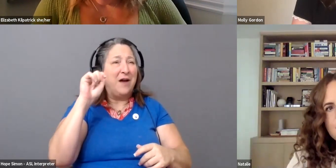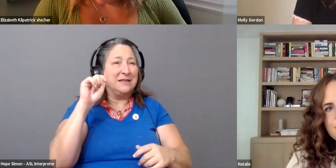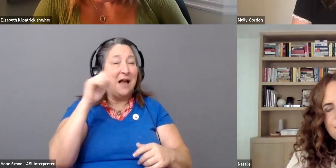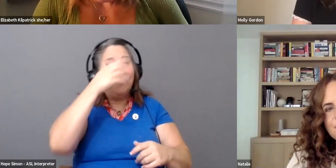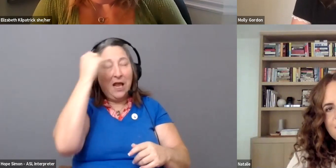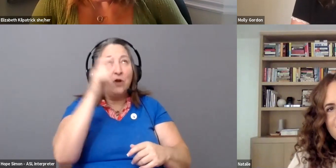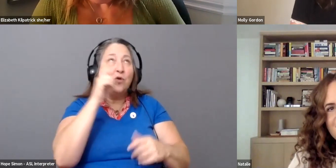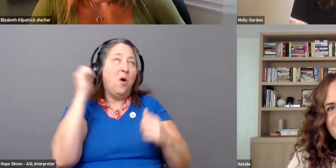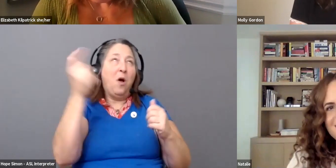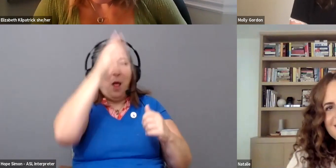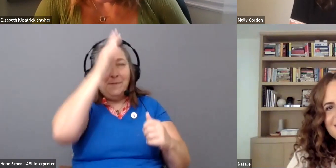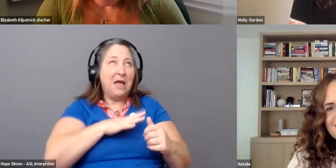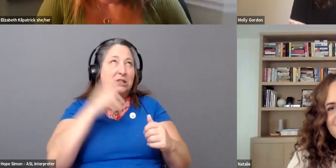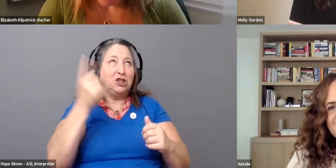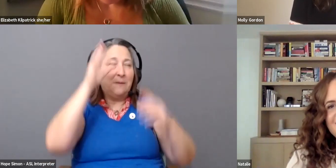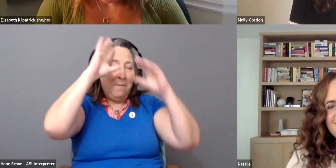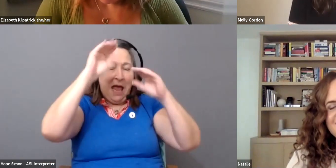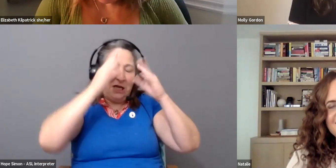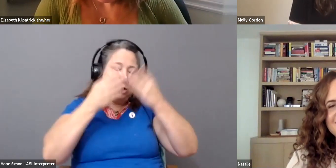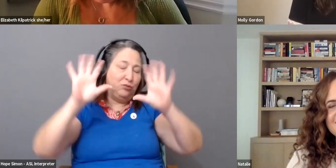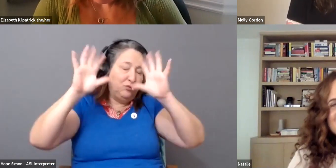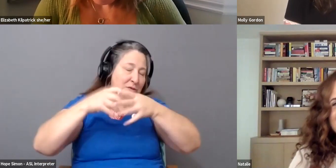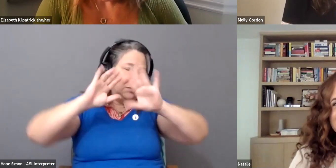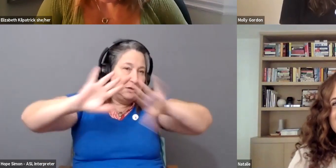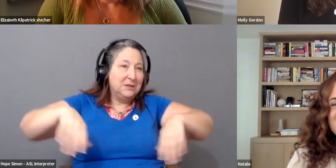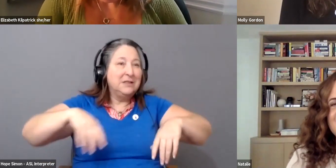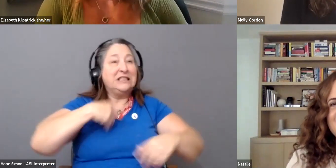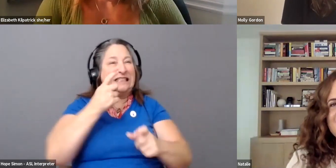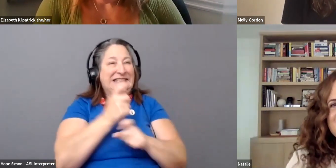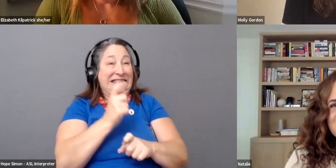And I just kidding.